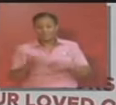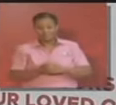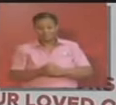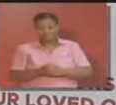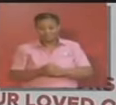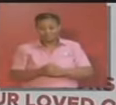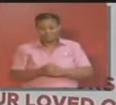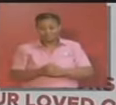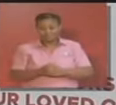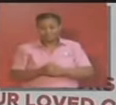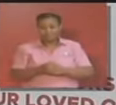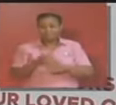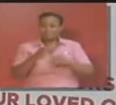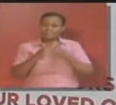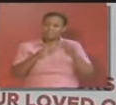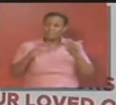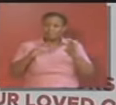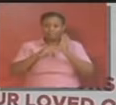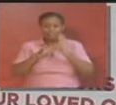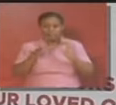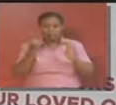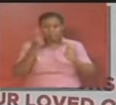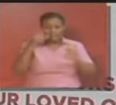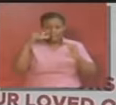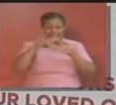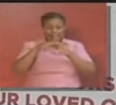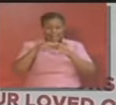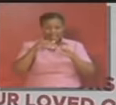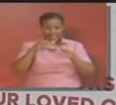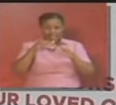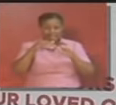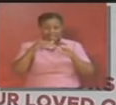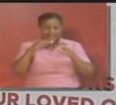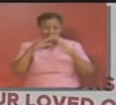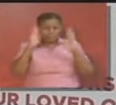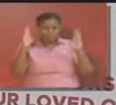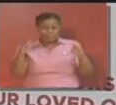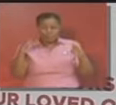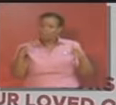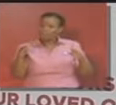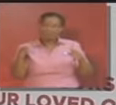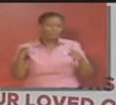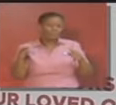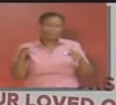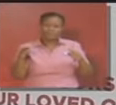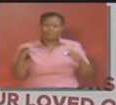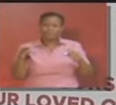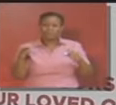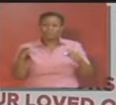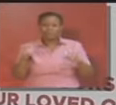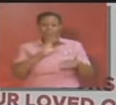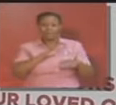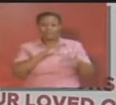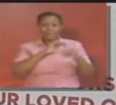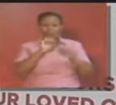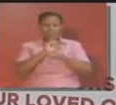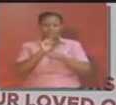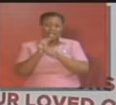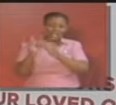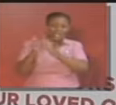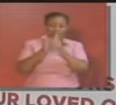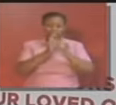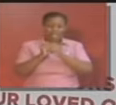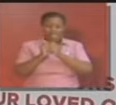just be household persons, but would be officers themselves. And these officers, of course, in having to quarantine